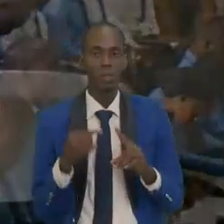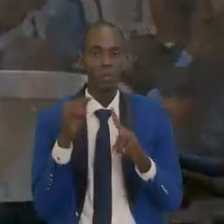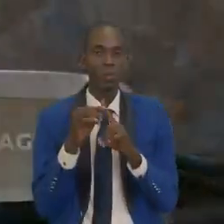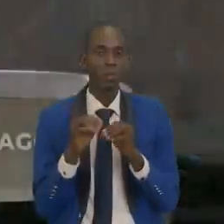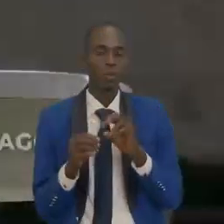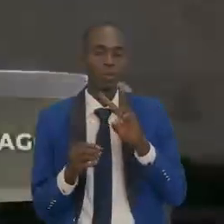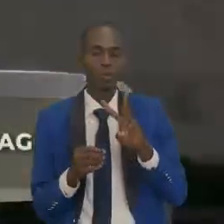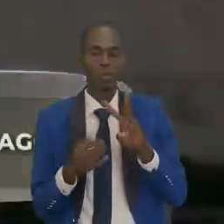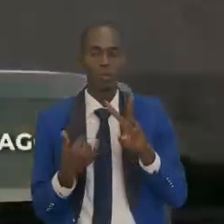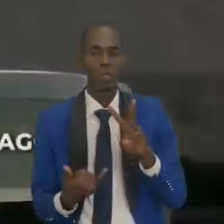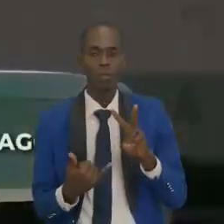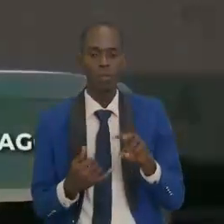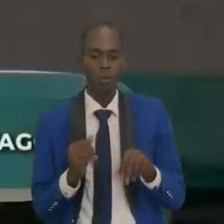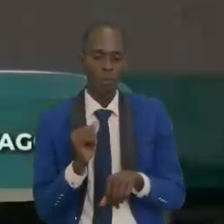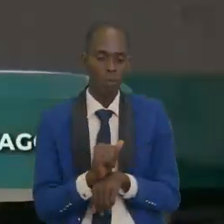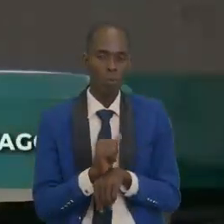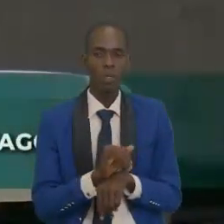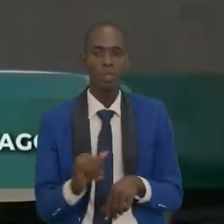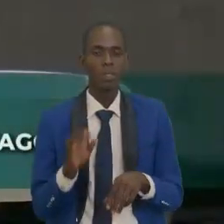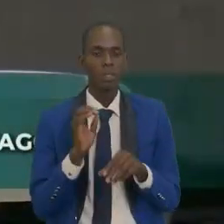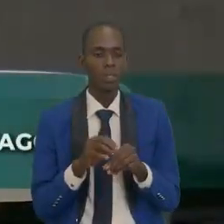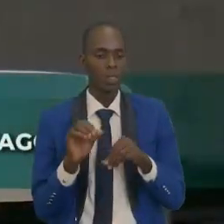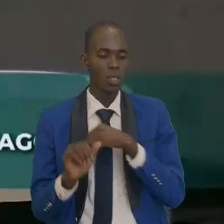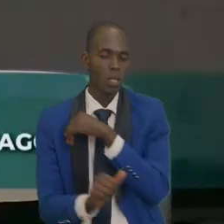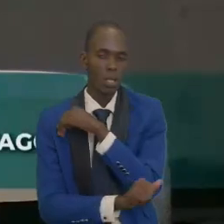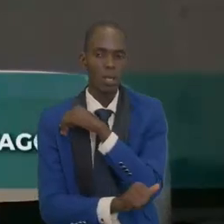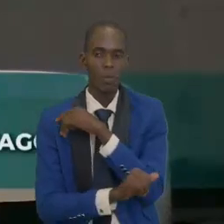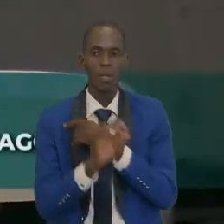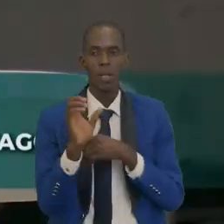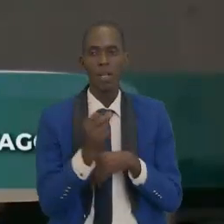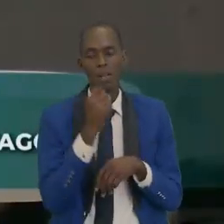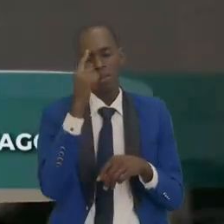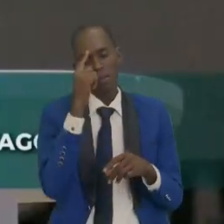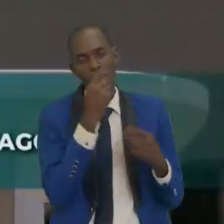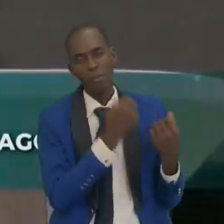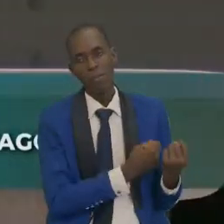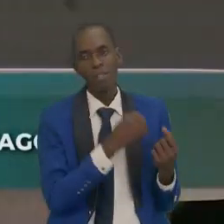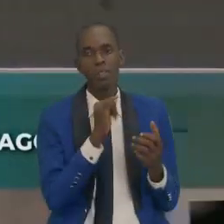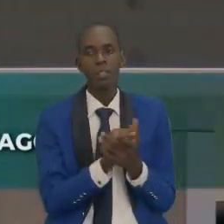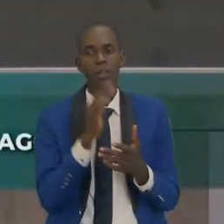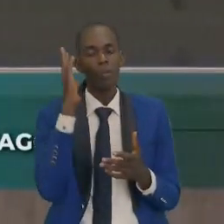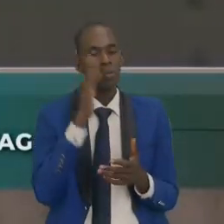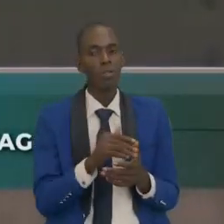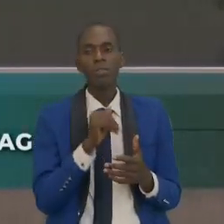preaching in Abraham's faith that will not stagger